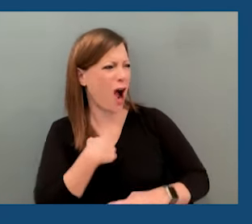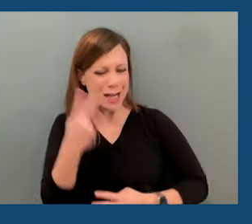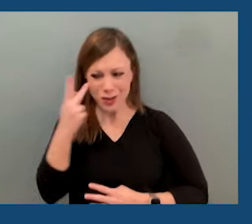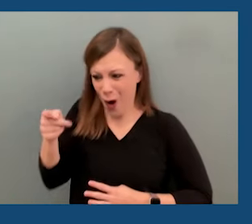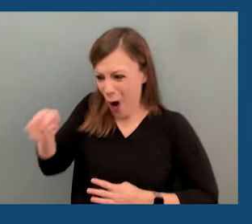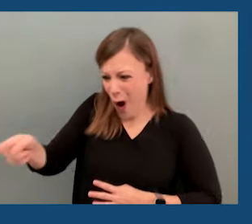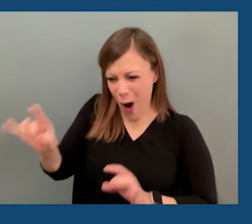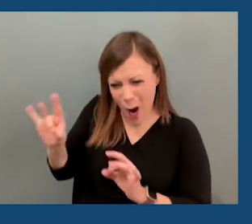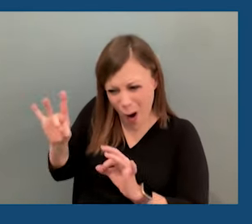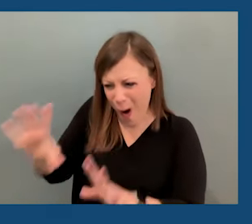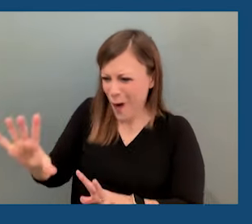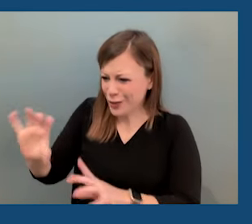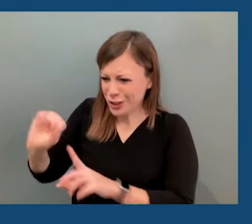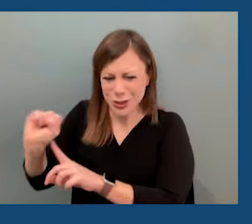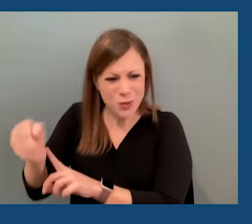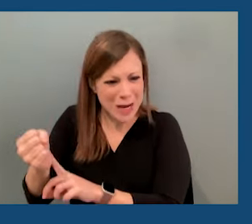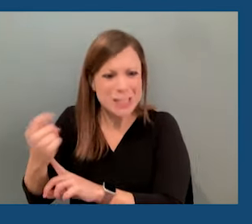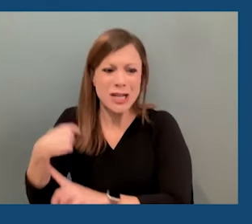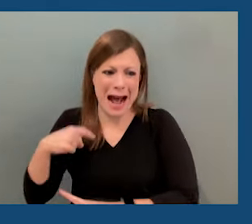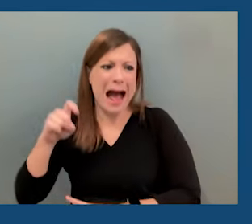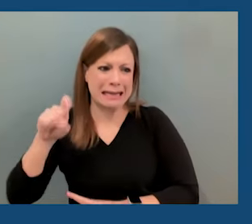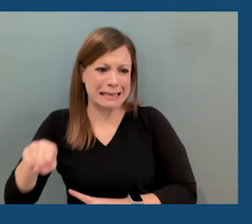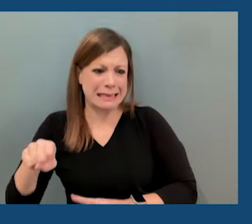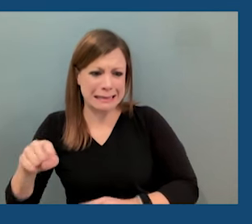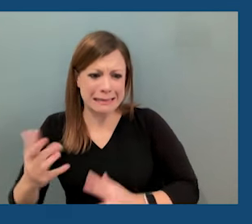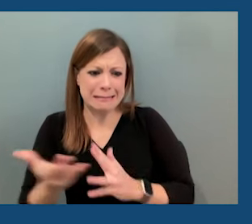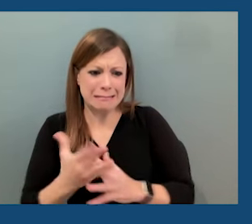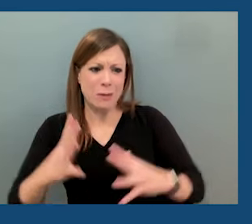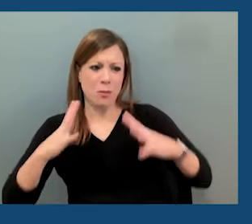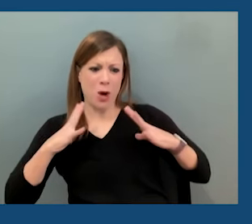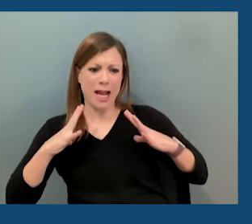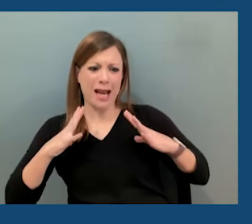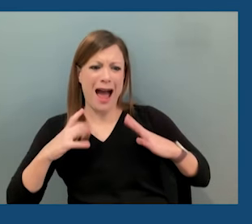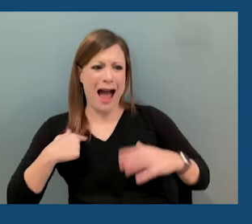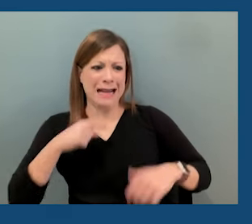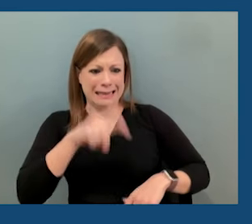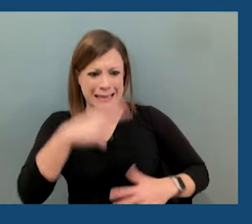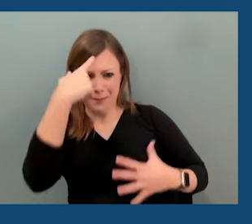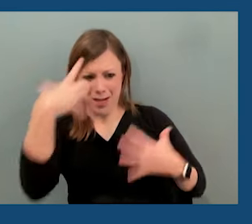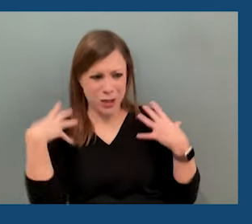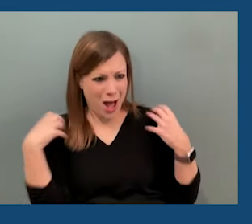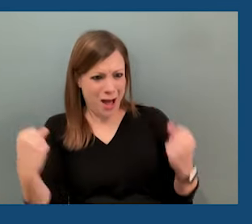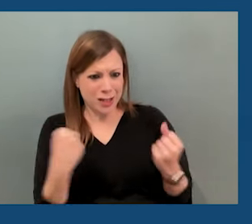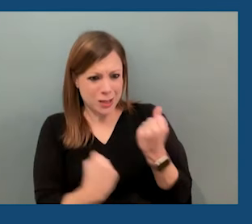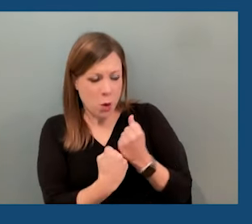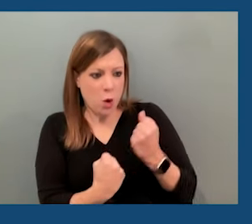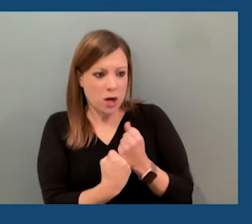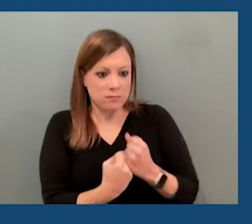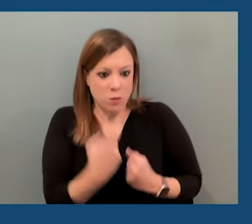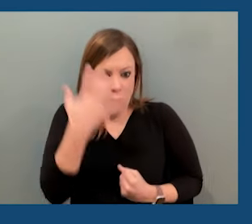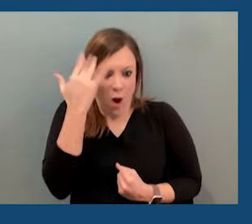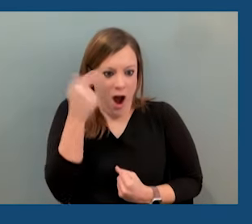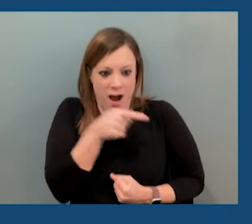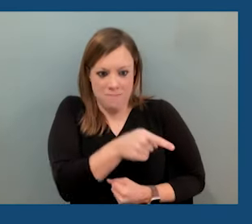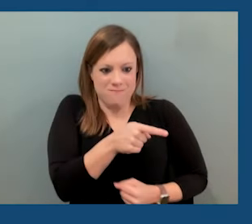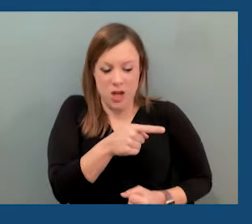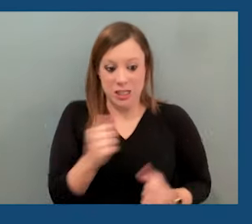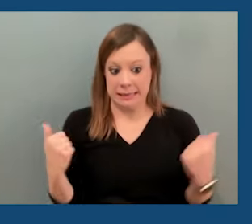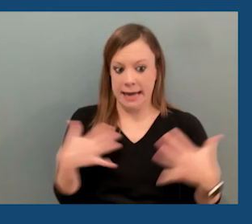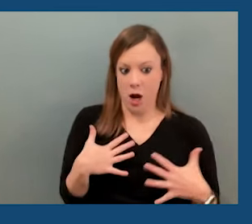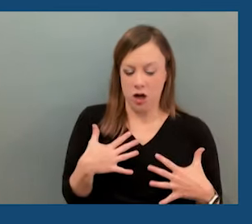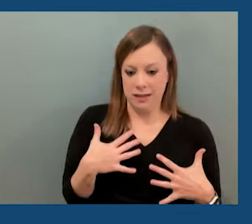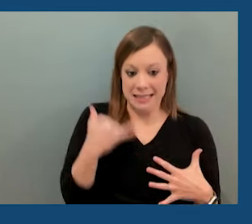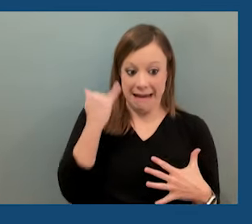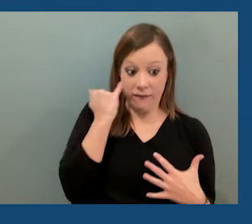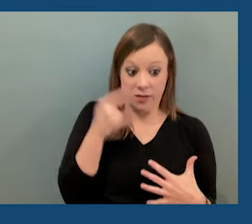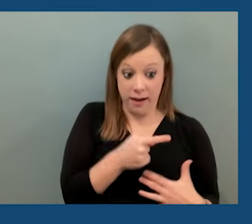of some mental health challenges, because you may not have a job when you come back. And that's what we're fighting against now, trying to give people help